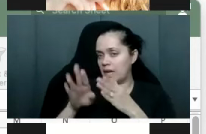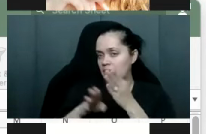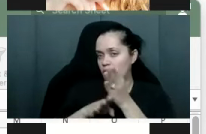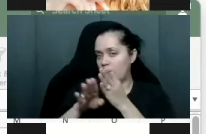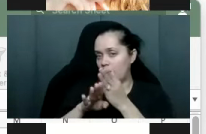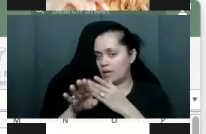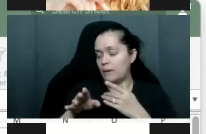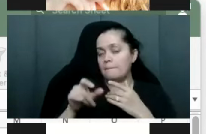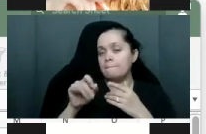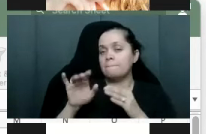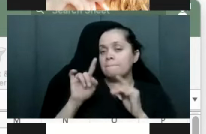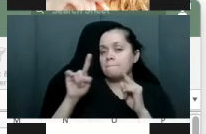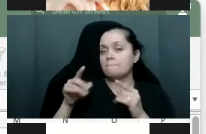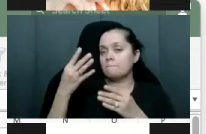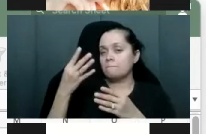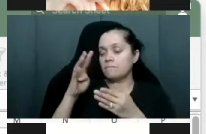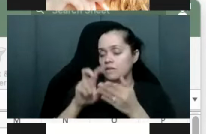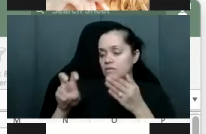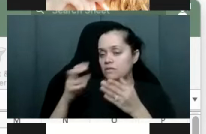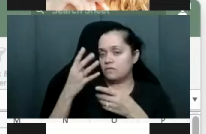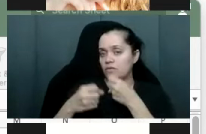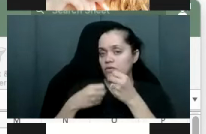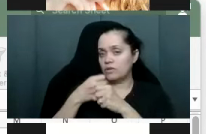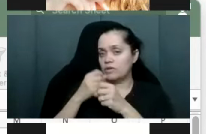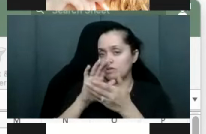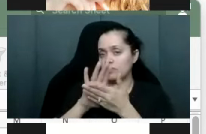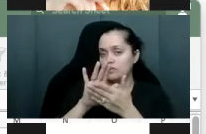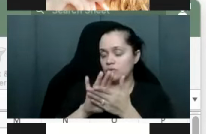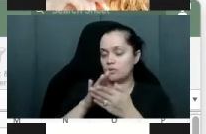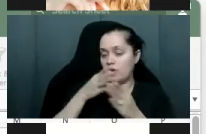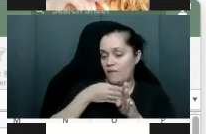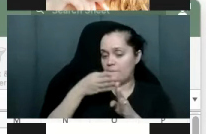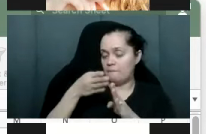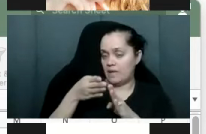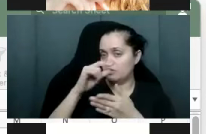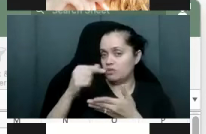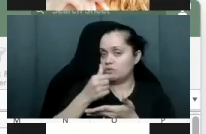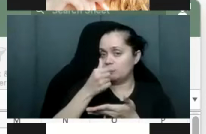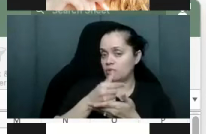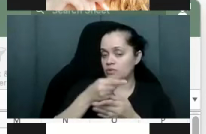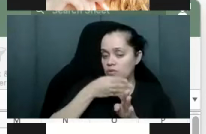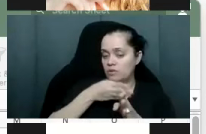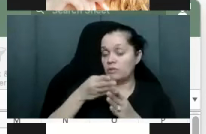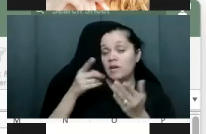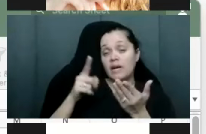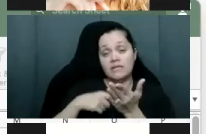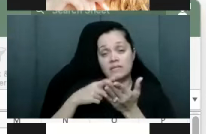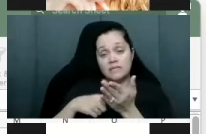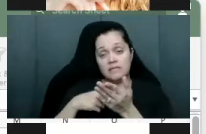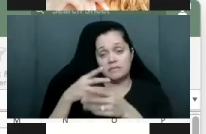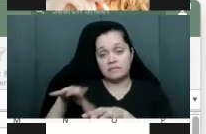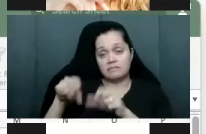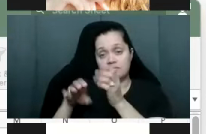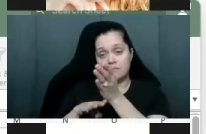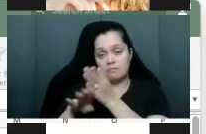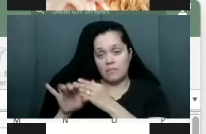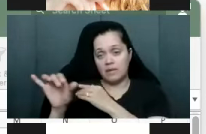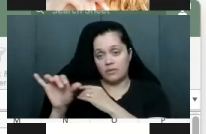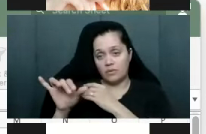If you go on to a four-year school, you'll have a major that you'll graduate with, and sometimes you get a minor